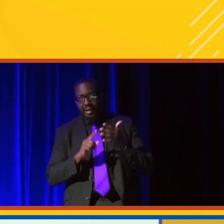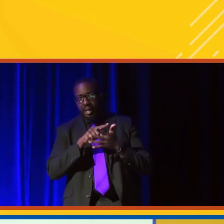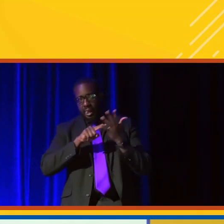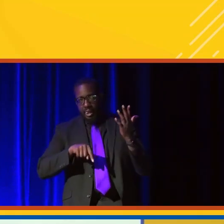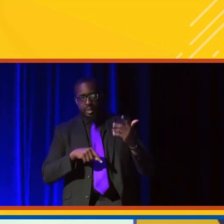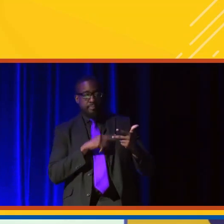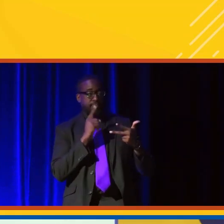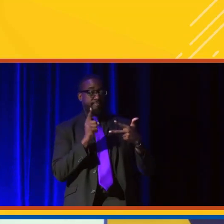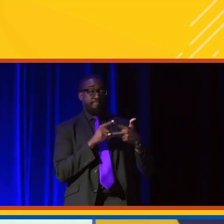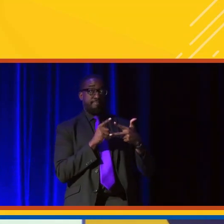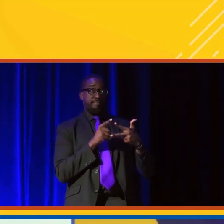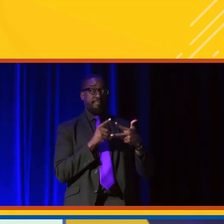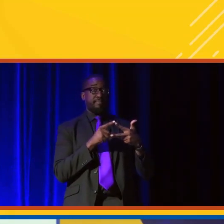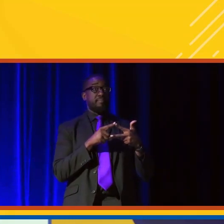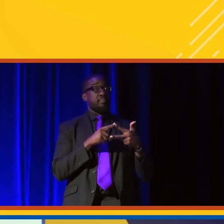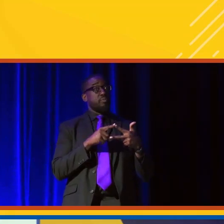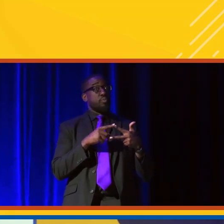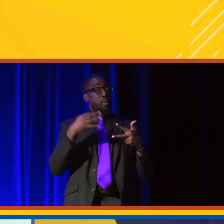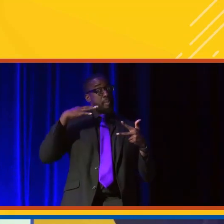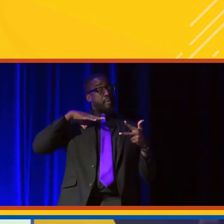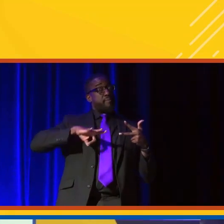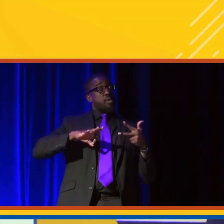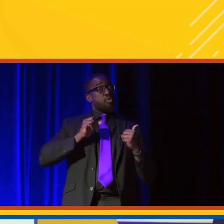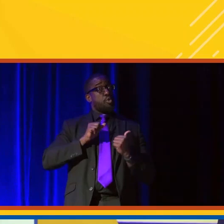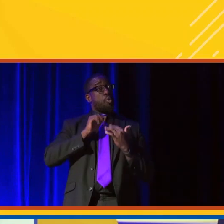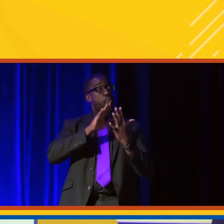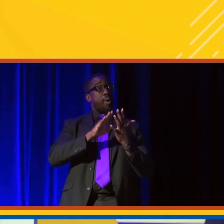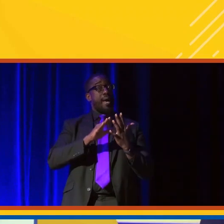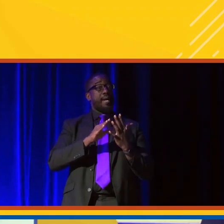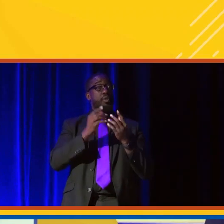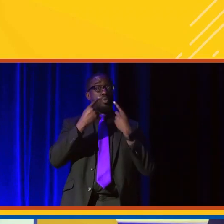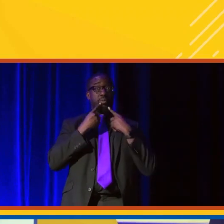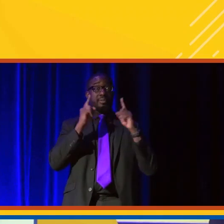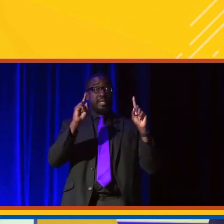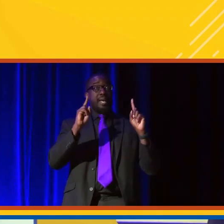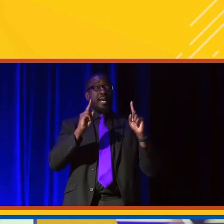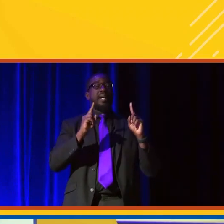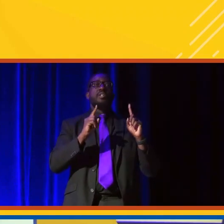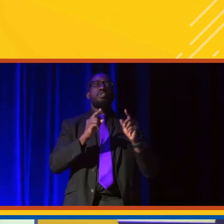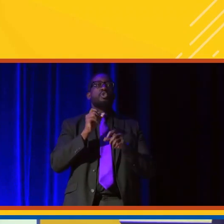one fruitful way to try to accelerate these predictions is to work entirely at the coarse-grained